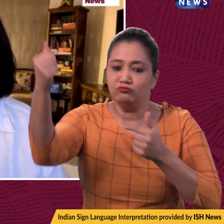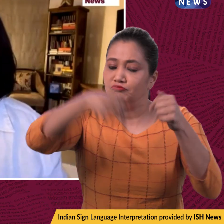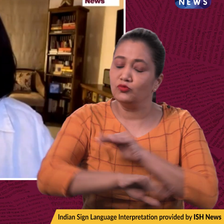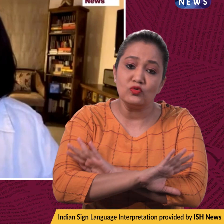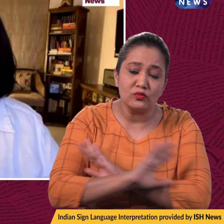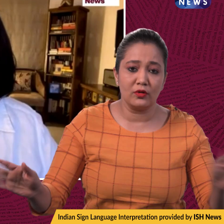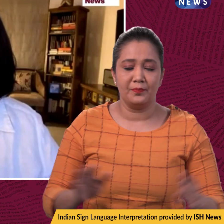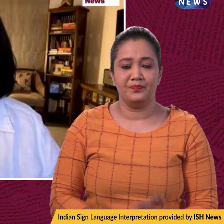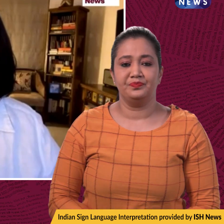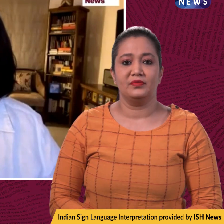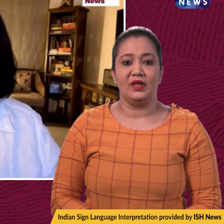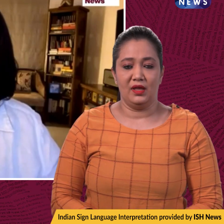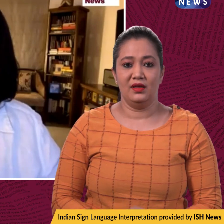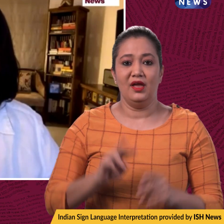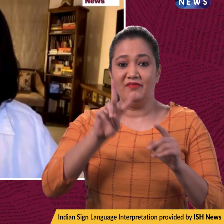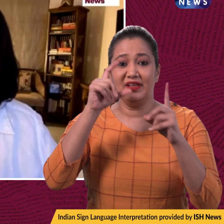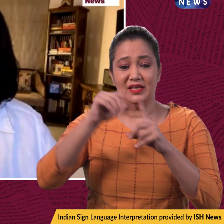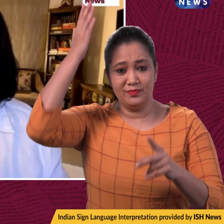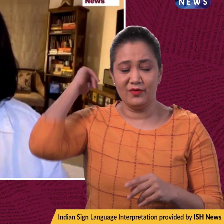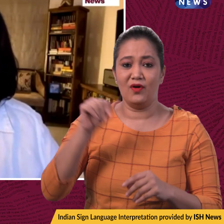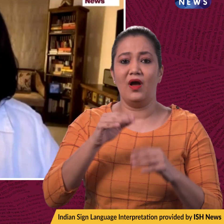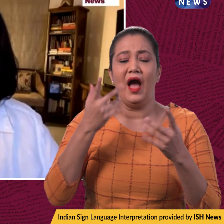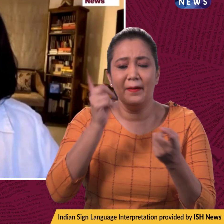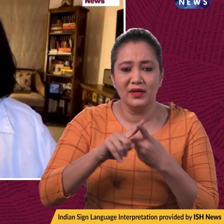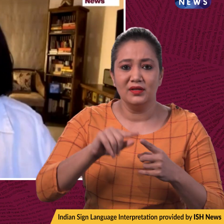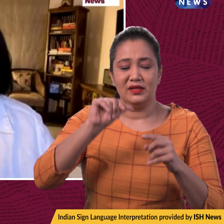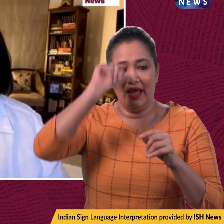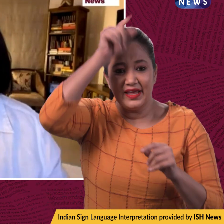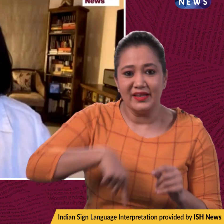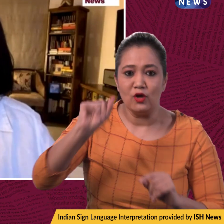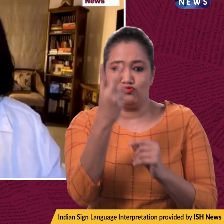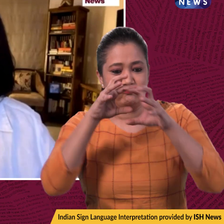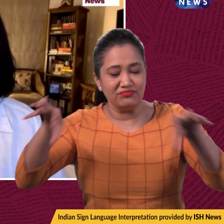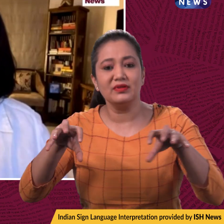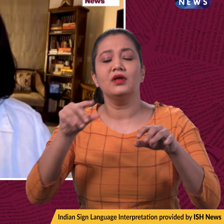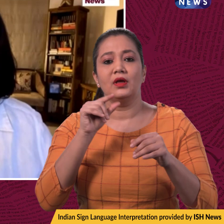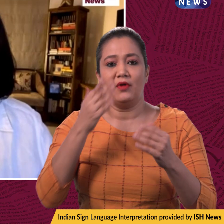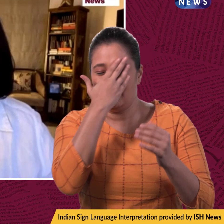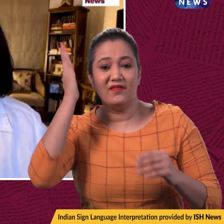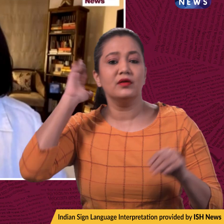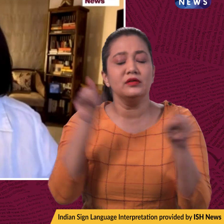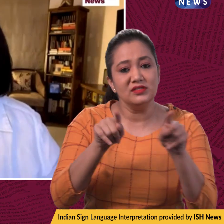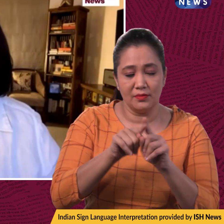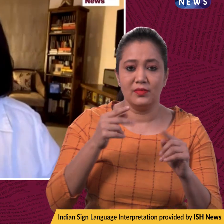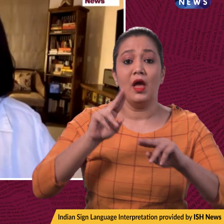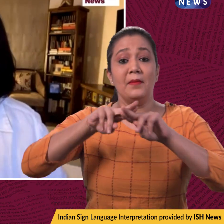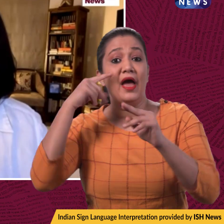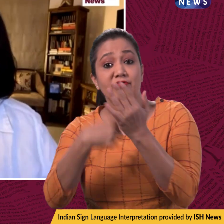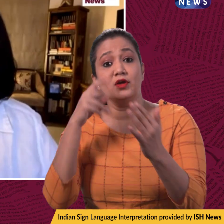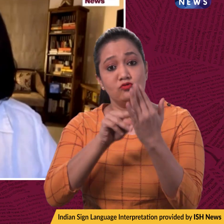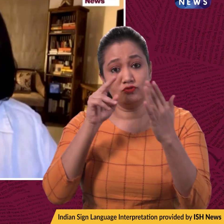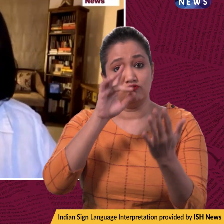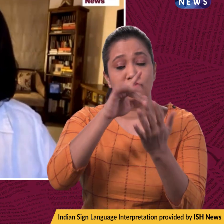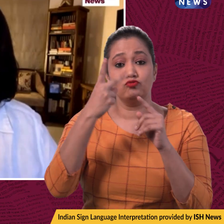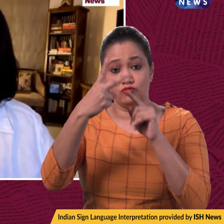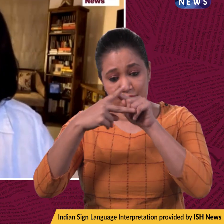course, Das recorded and uploaded a monologue called I Come From Two Indias, which he performed in the US. There have also been 2 FIRs launched against